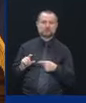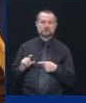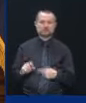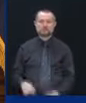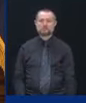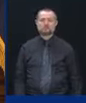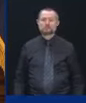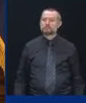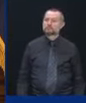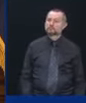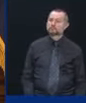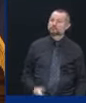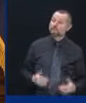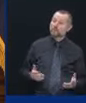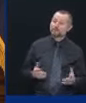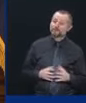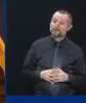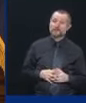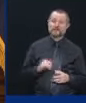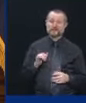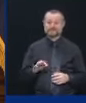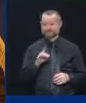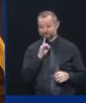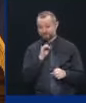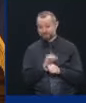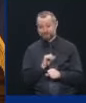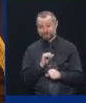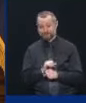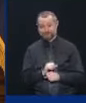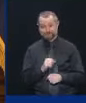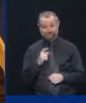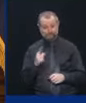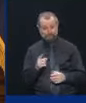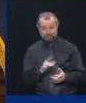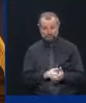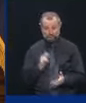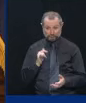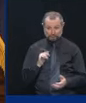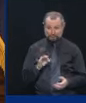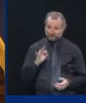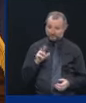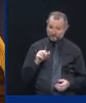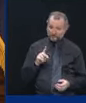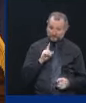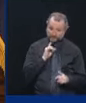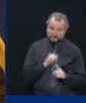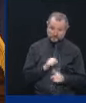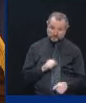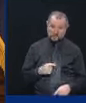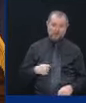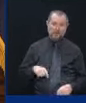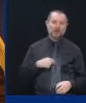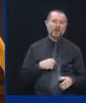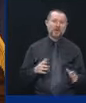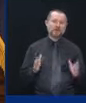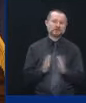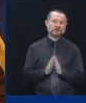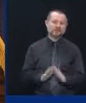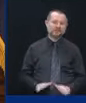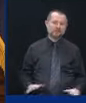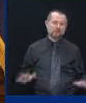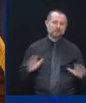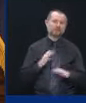So yes, if fraud is fraud, and we've asked the people of this state to be reasonable